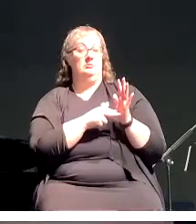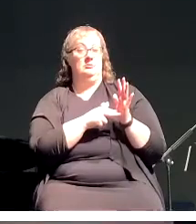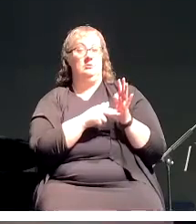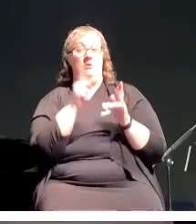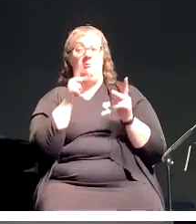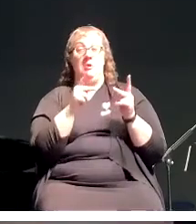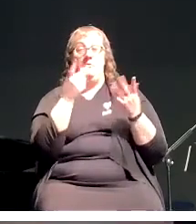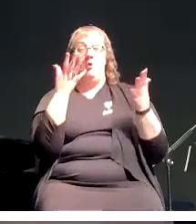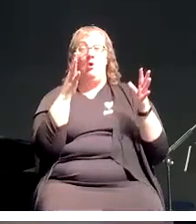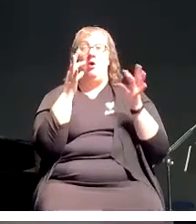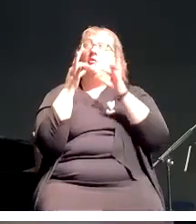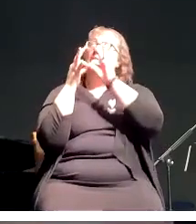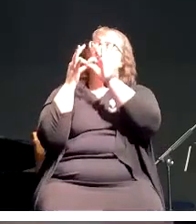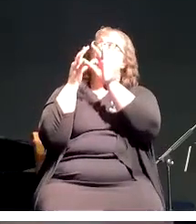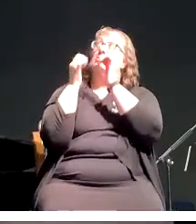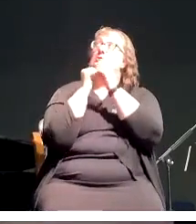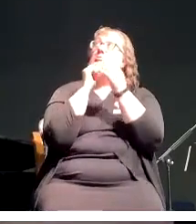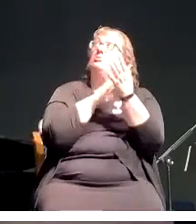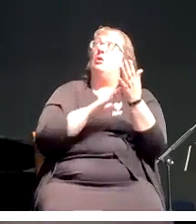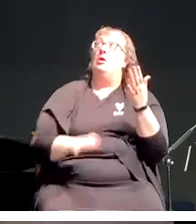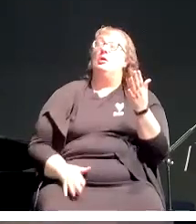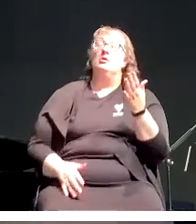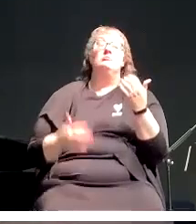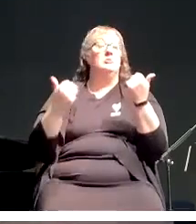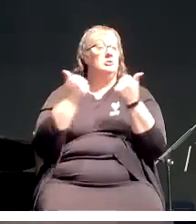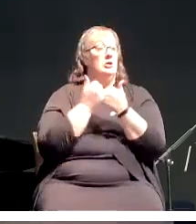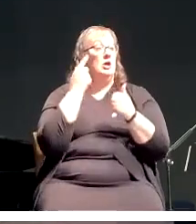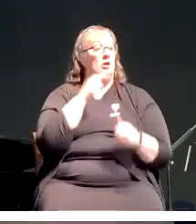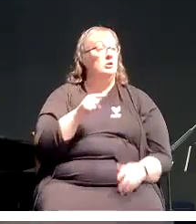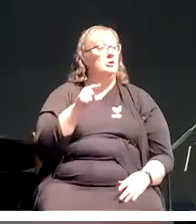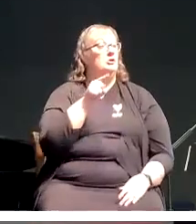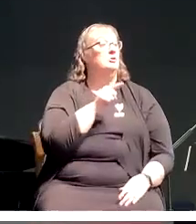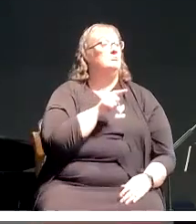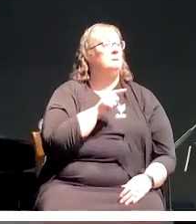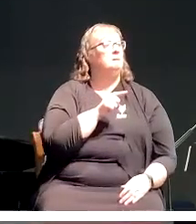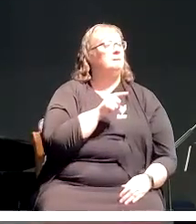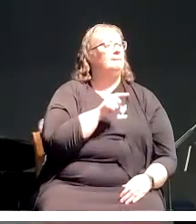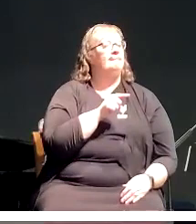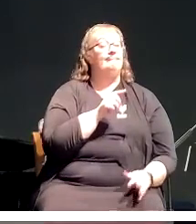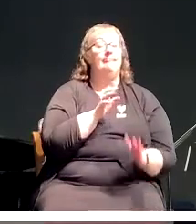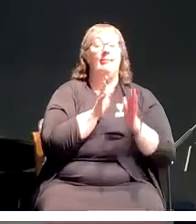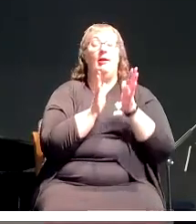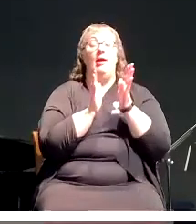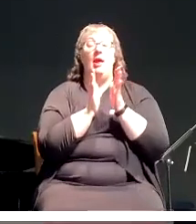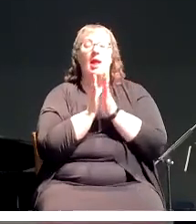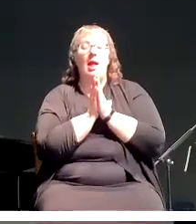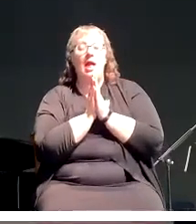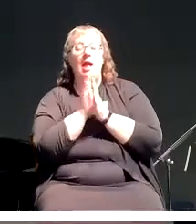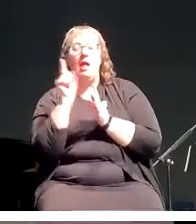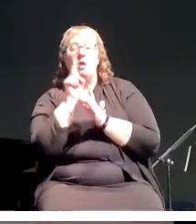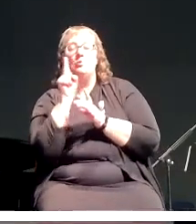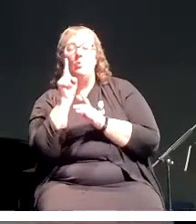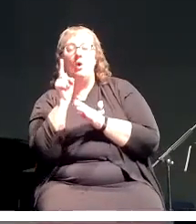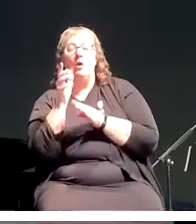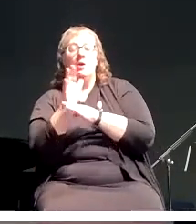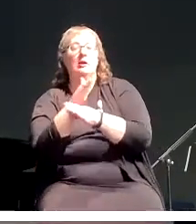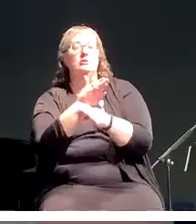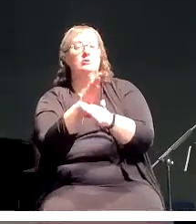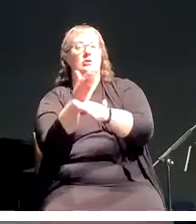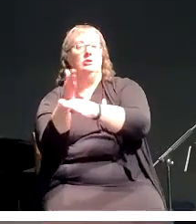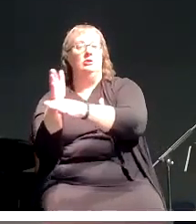already have a relationship with Christ, my challenge to you is to ask, where can I spread this news of